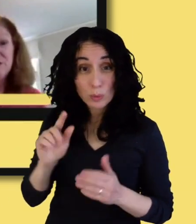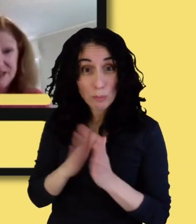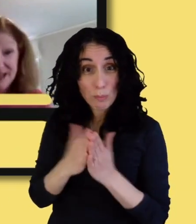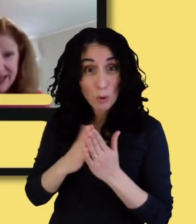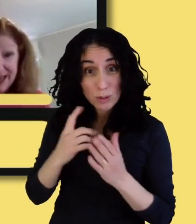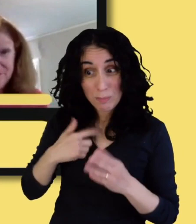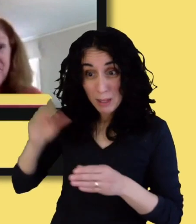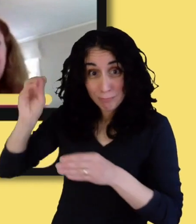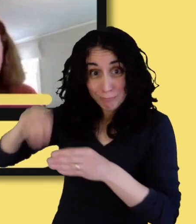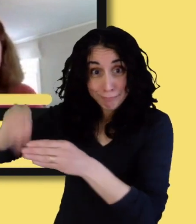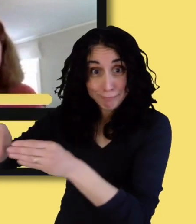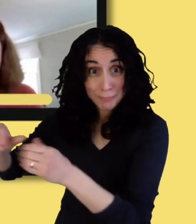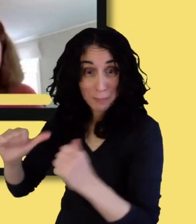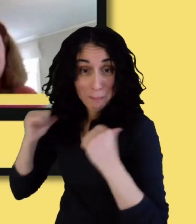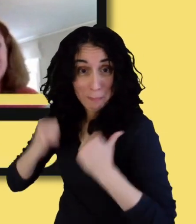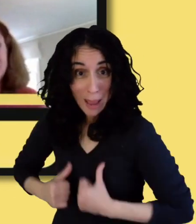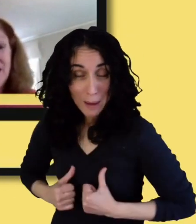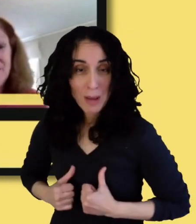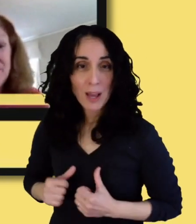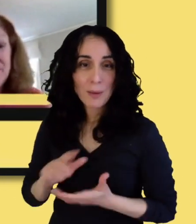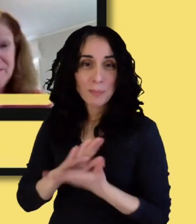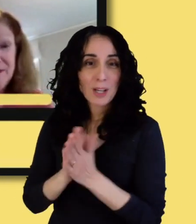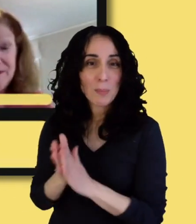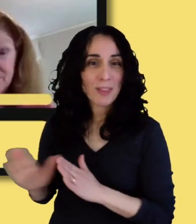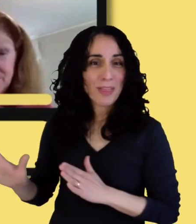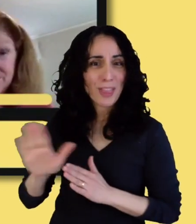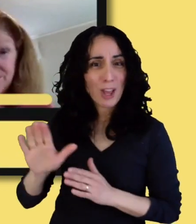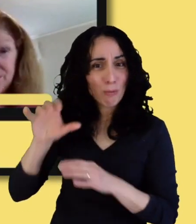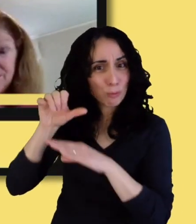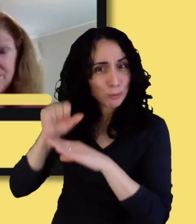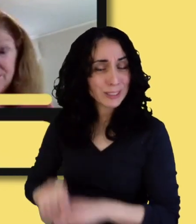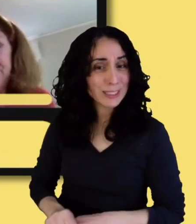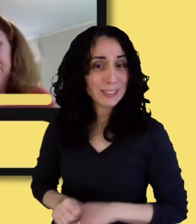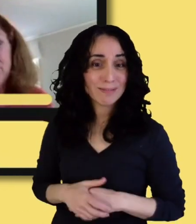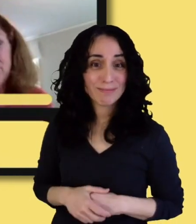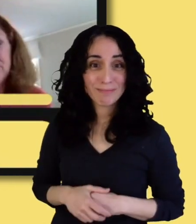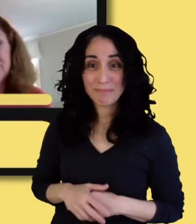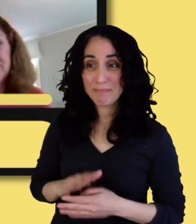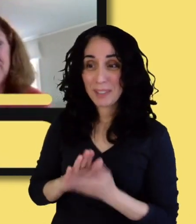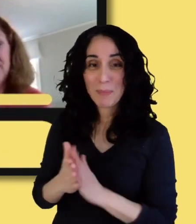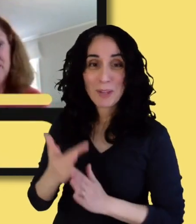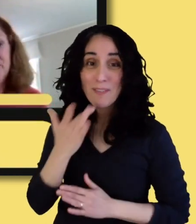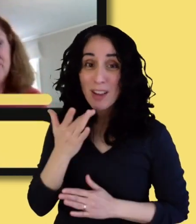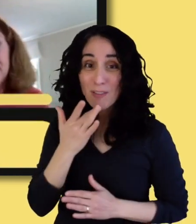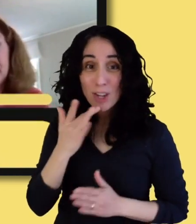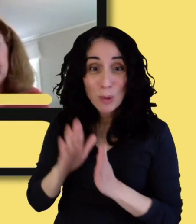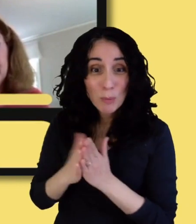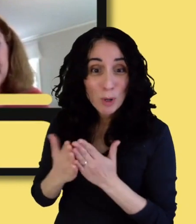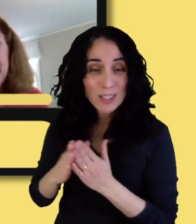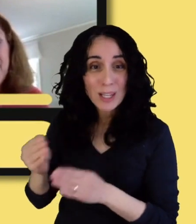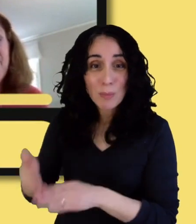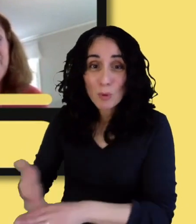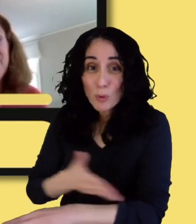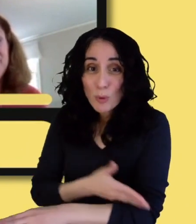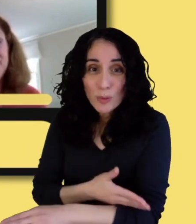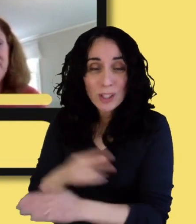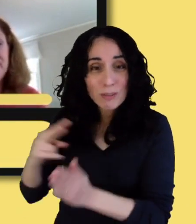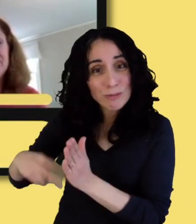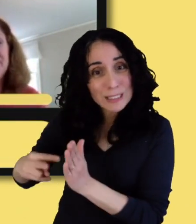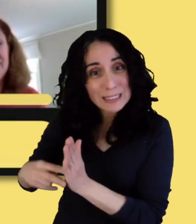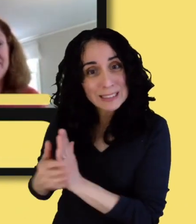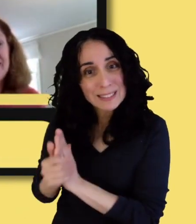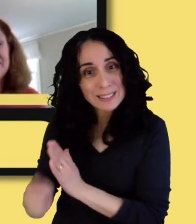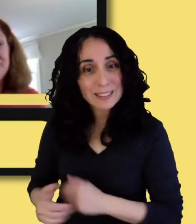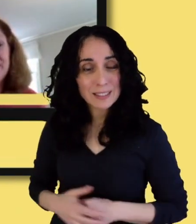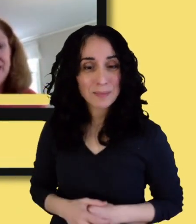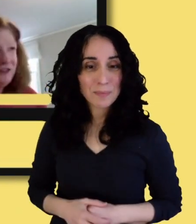one Amazing. or two books a day. And those are becoming very favorite books and improving fluency.